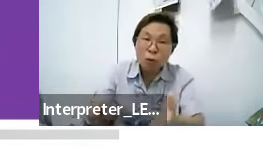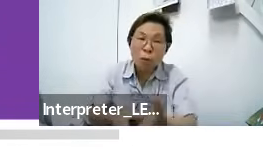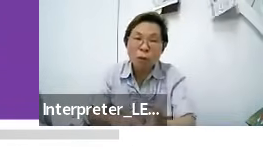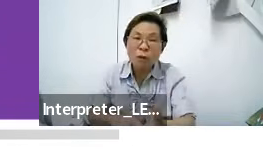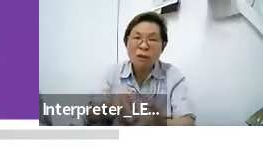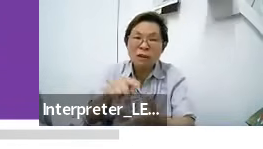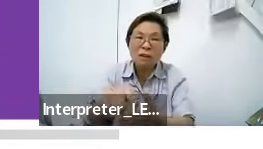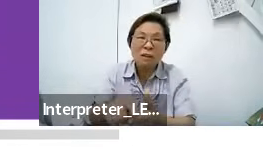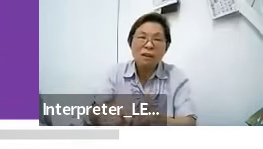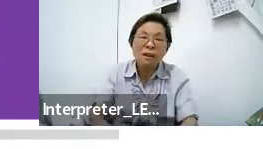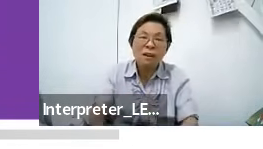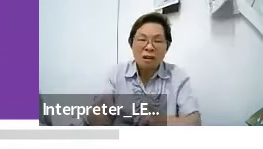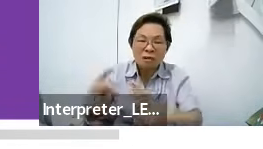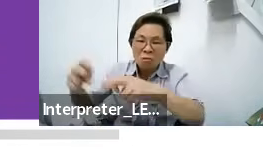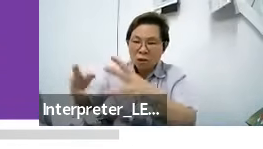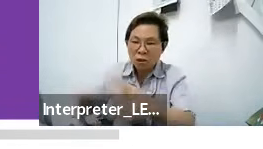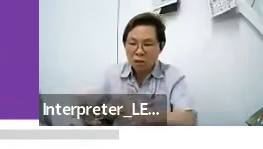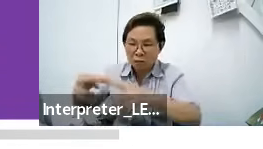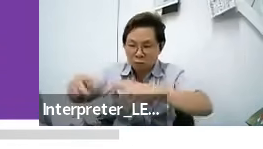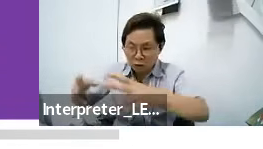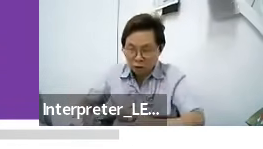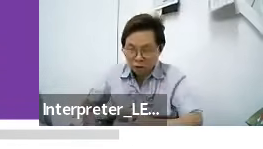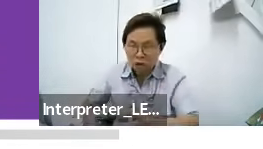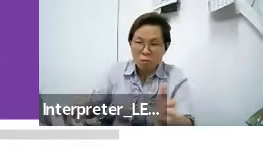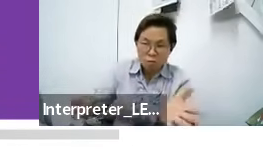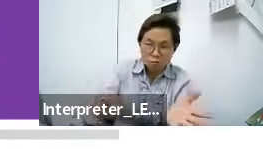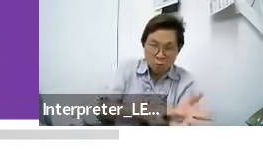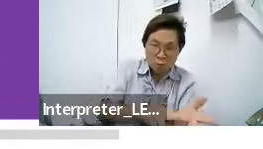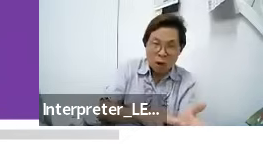of researchers, we can see that